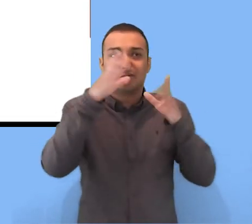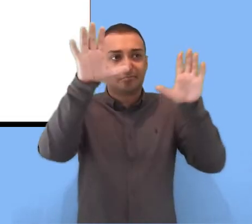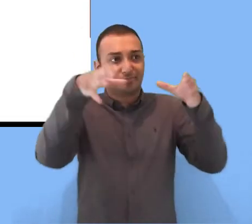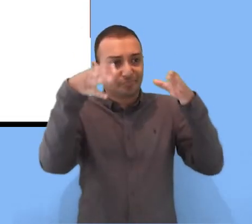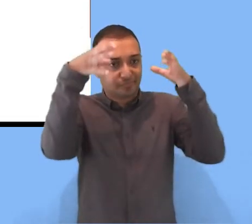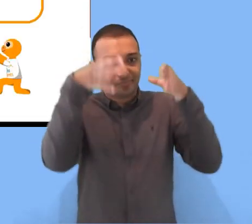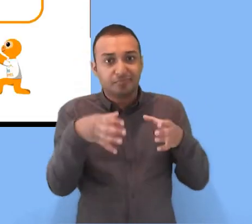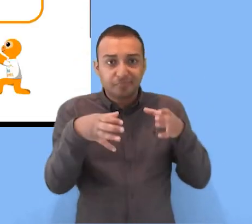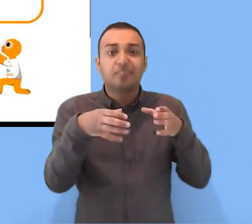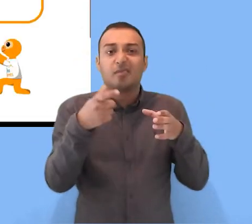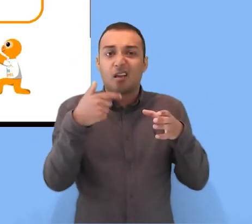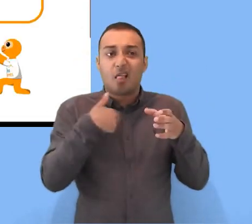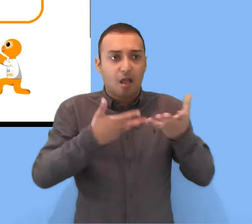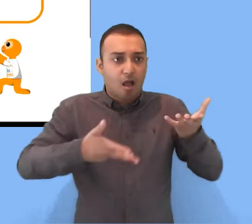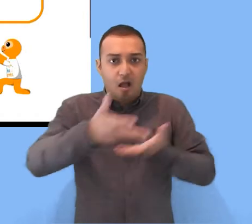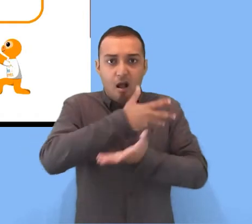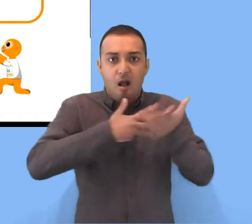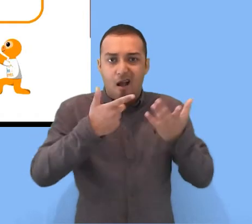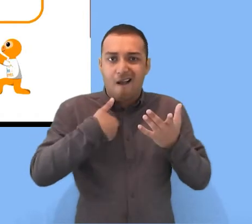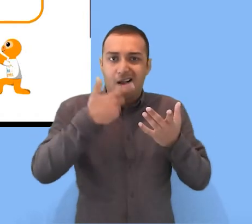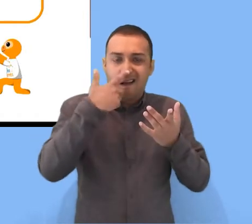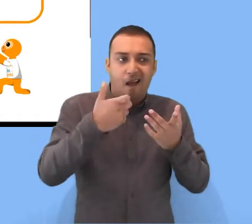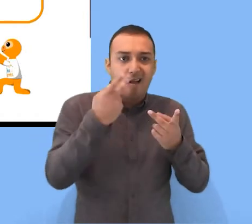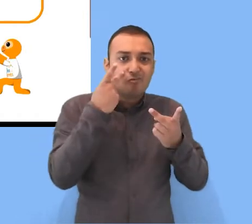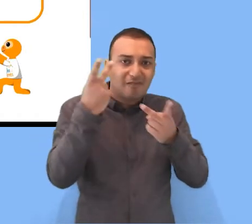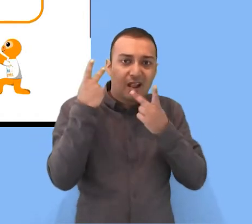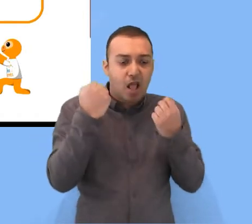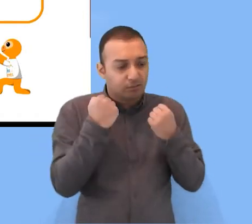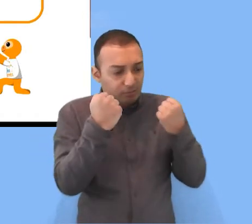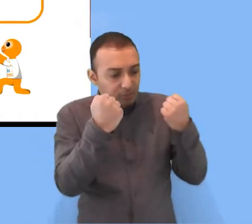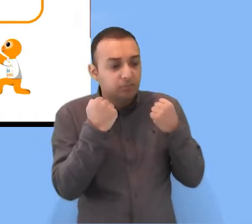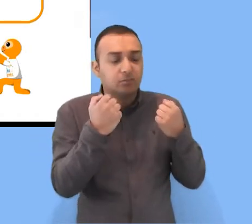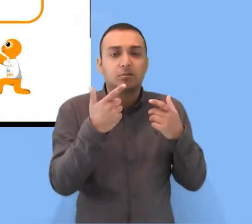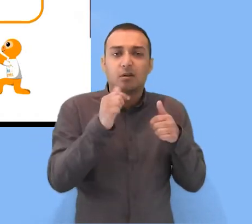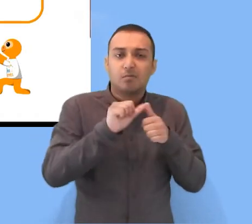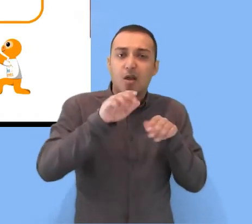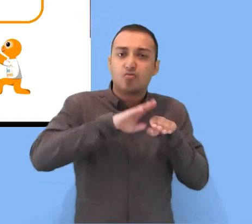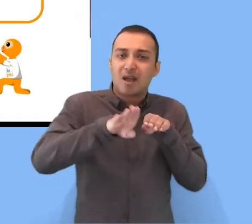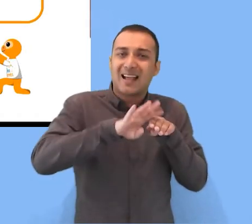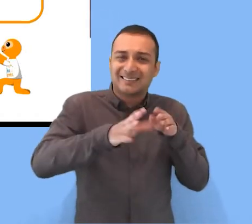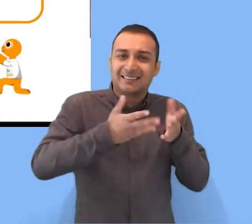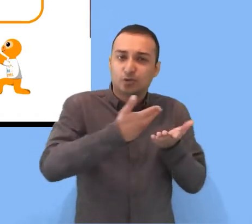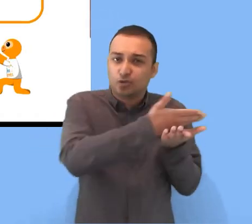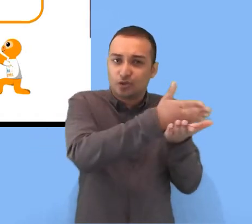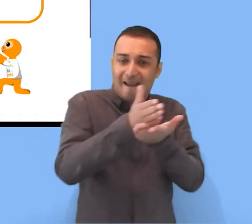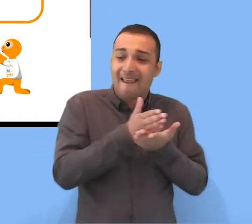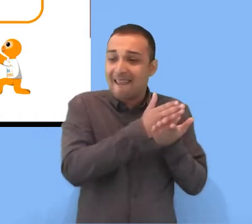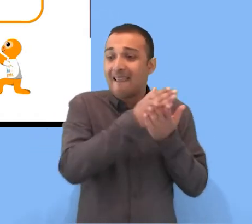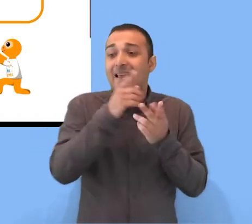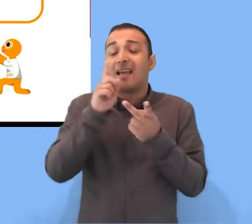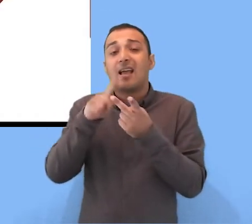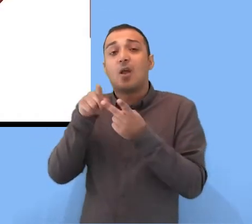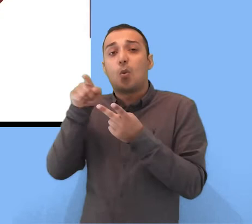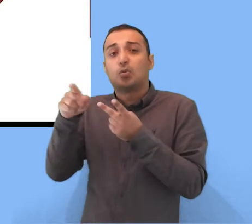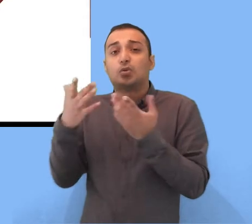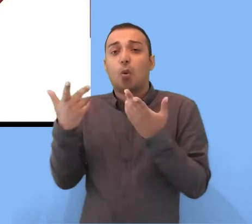best practice. And we also have our own programmes working with primary schools and early years settings across the country.